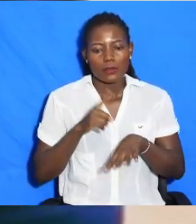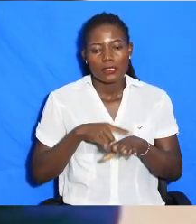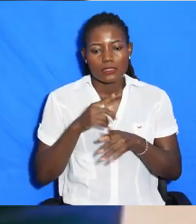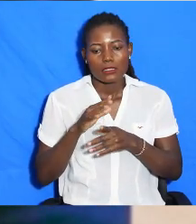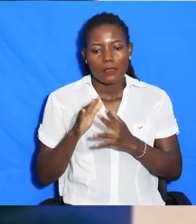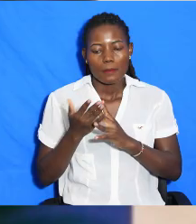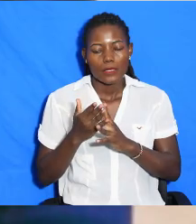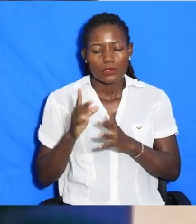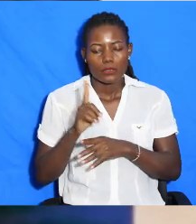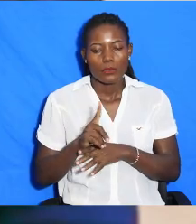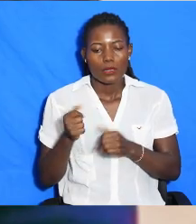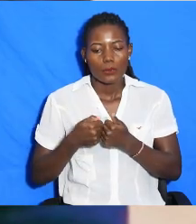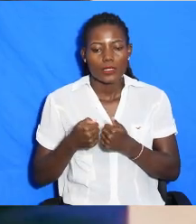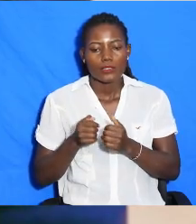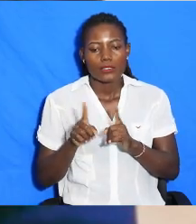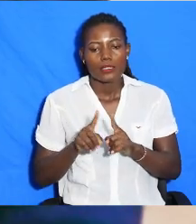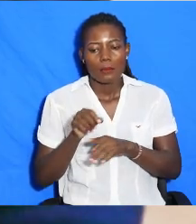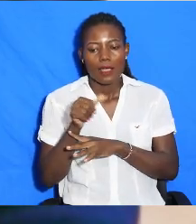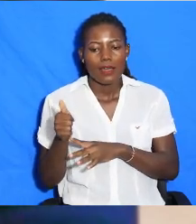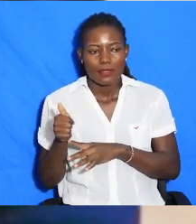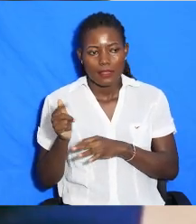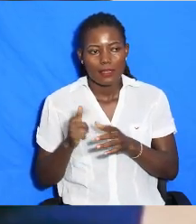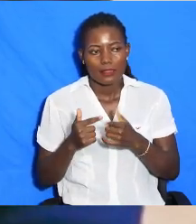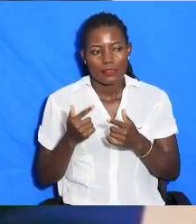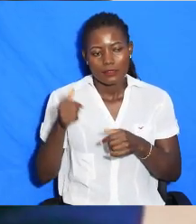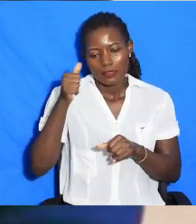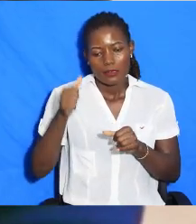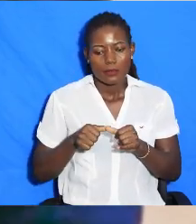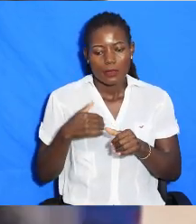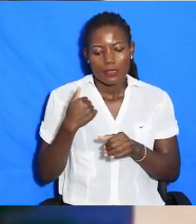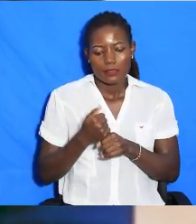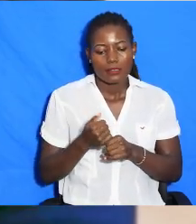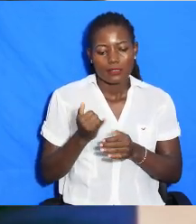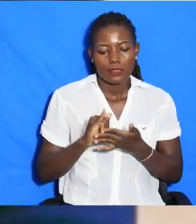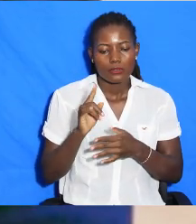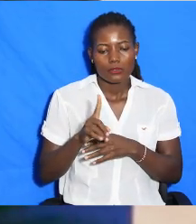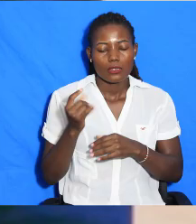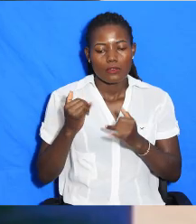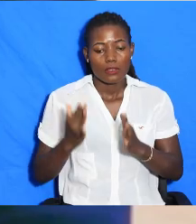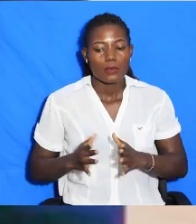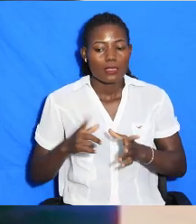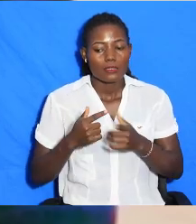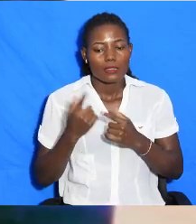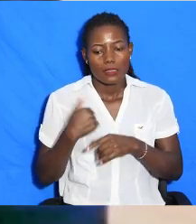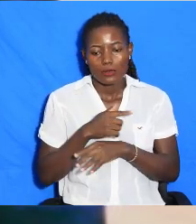race and the other race, and then plot it. mm. I did that with Okay. one of the sprinters, and we discovered